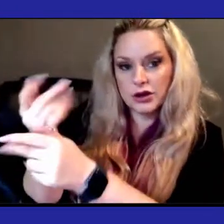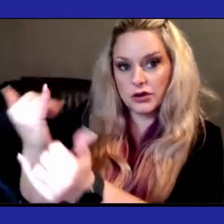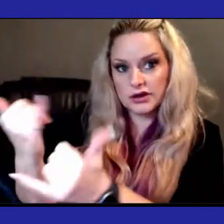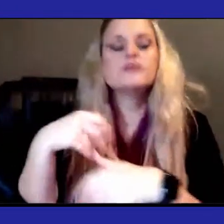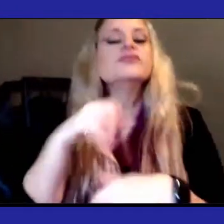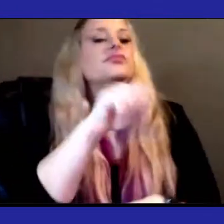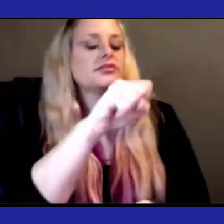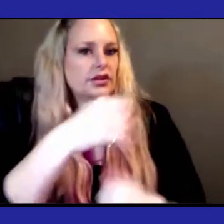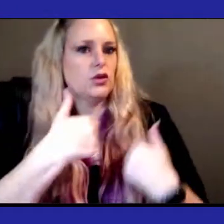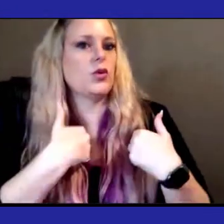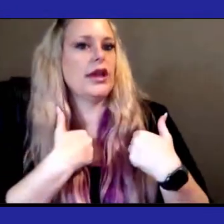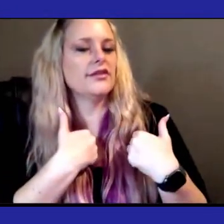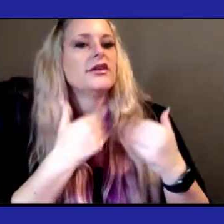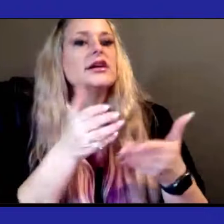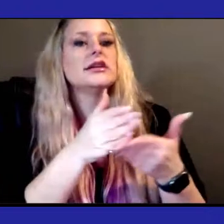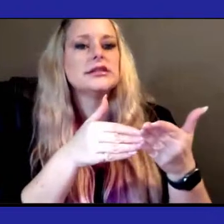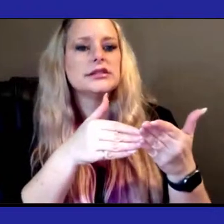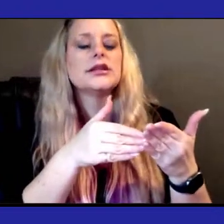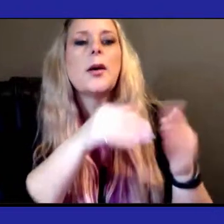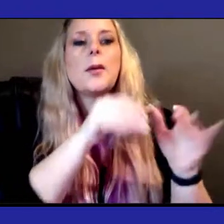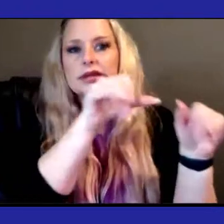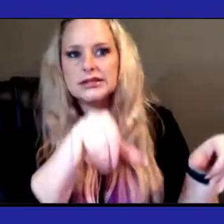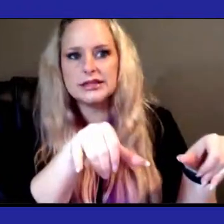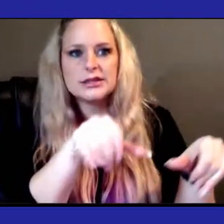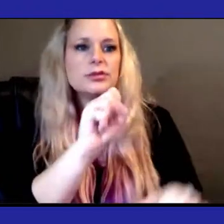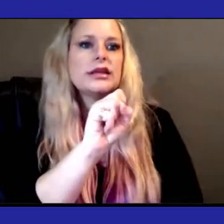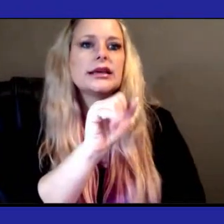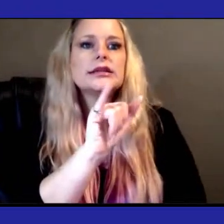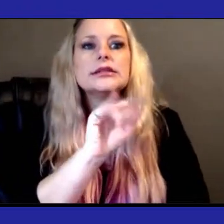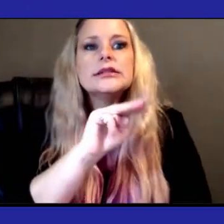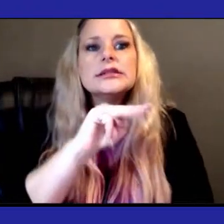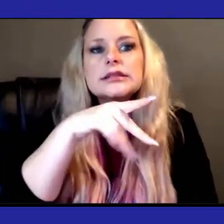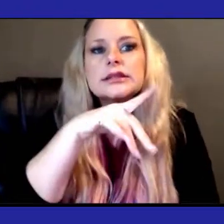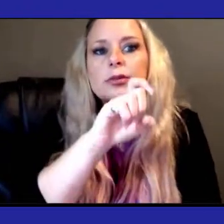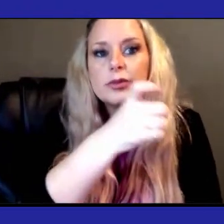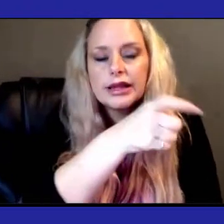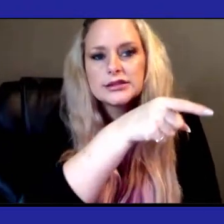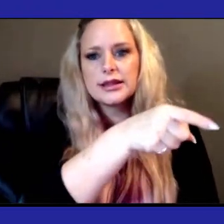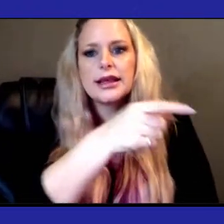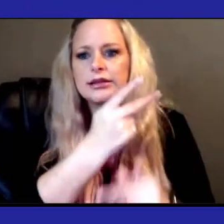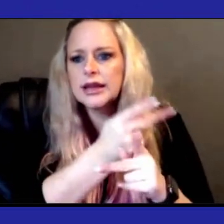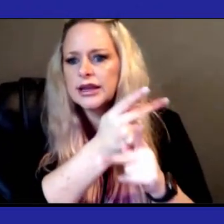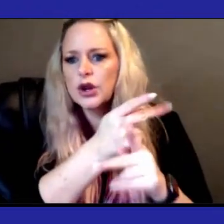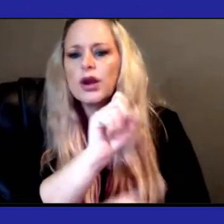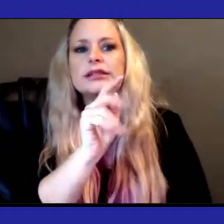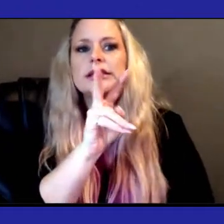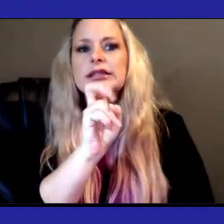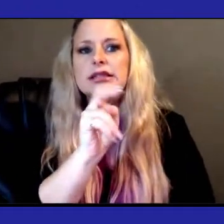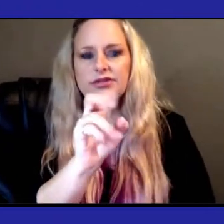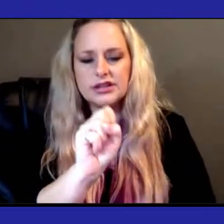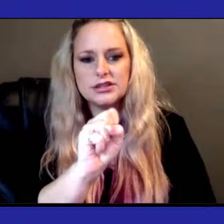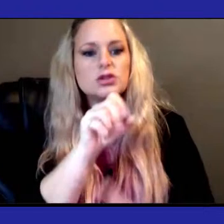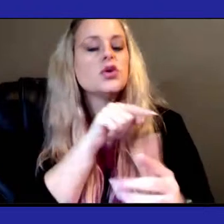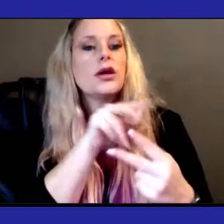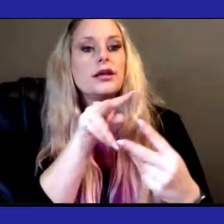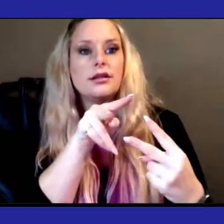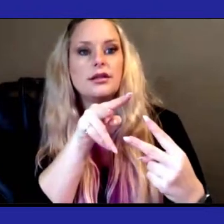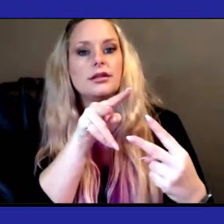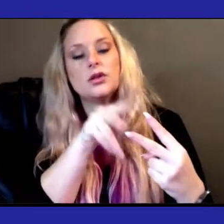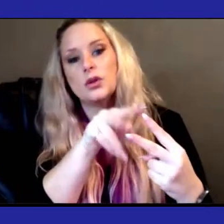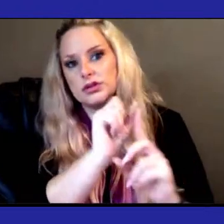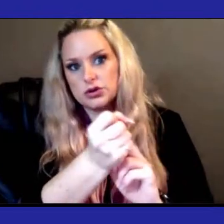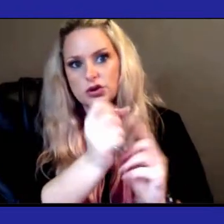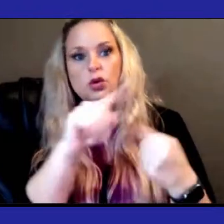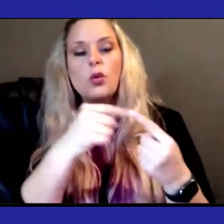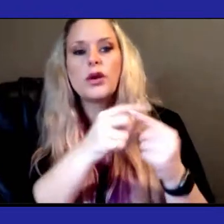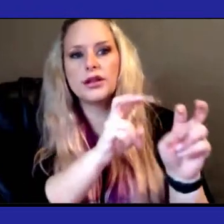proprietary systems like Simplex, Grinnell, which JCI maintains, and Siemens. So in those cases, when they're switched over to those